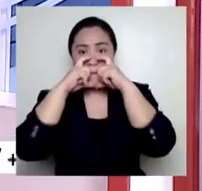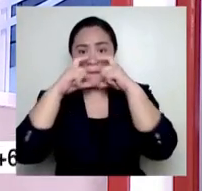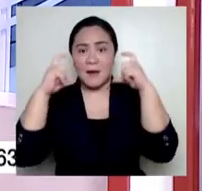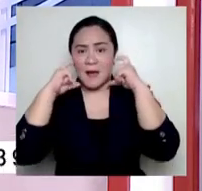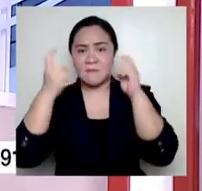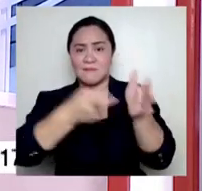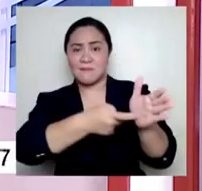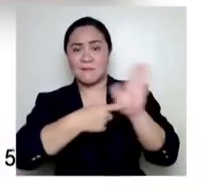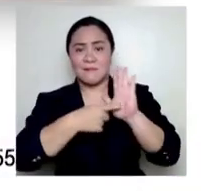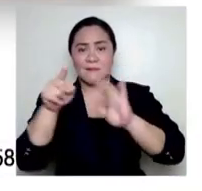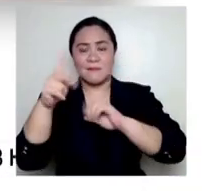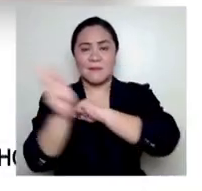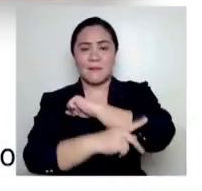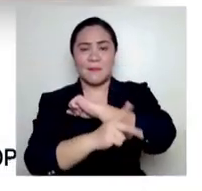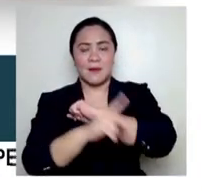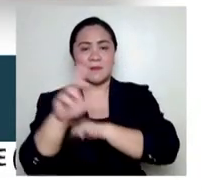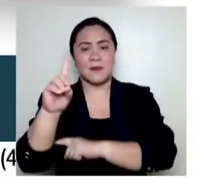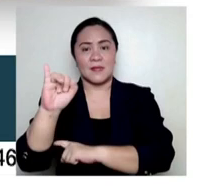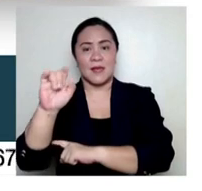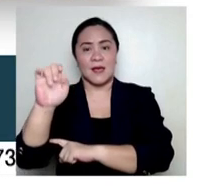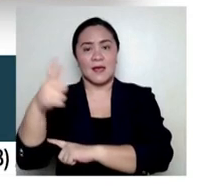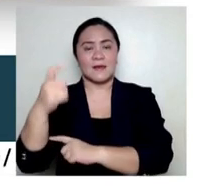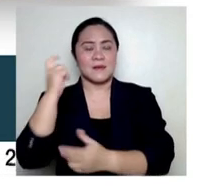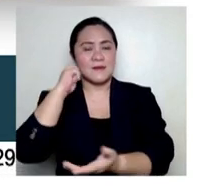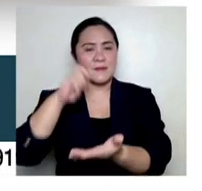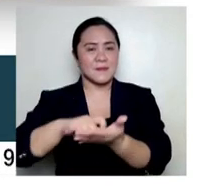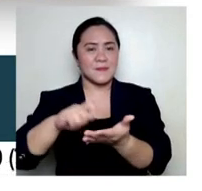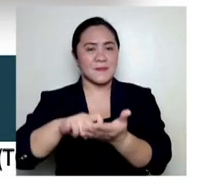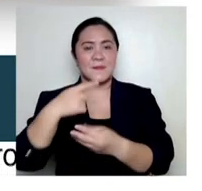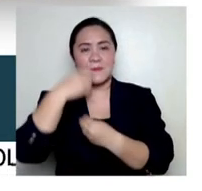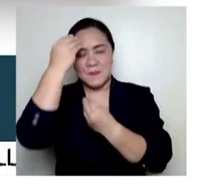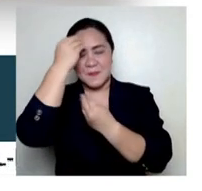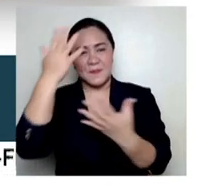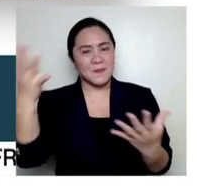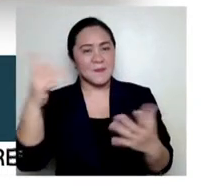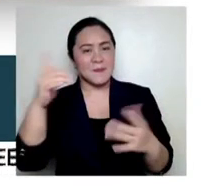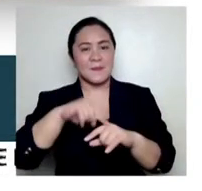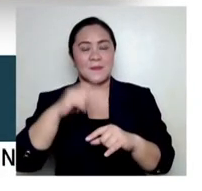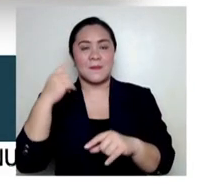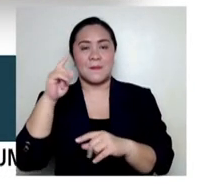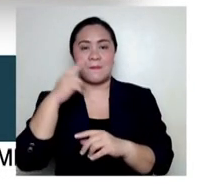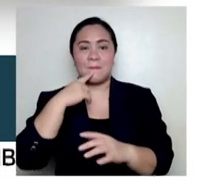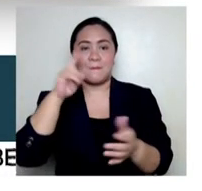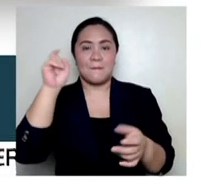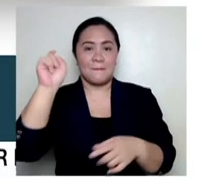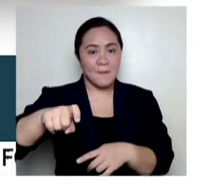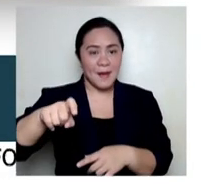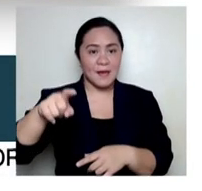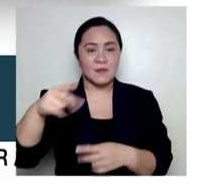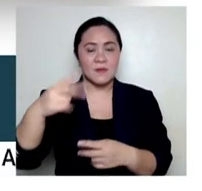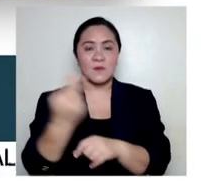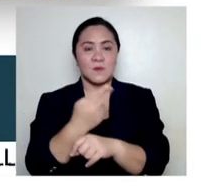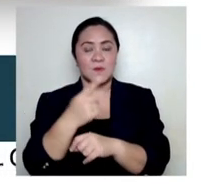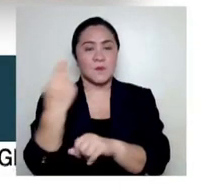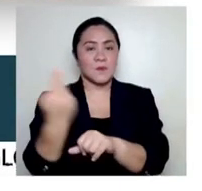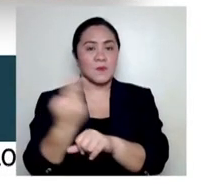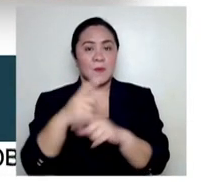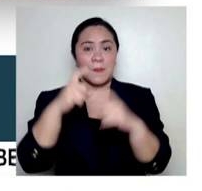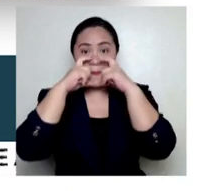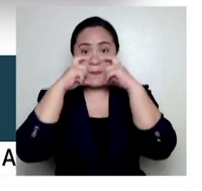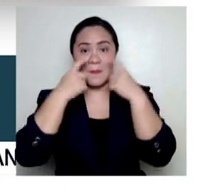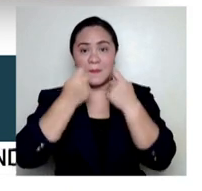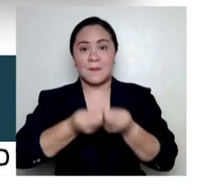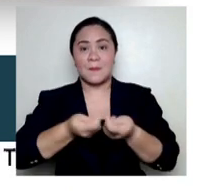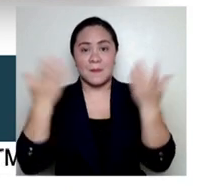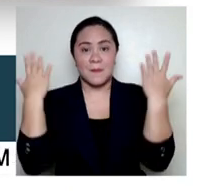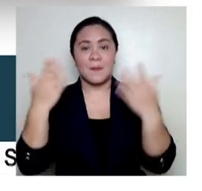province. DILG Secretary Eduardo Año said existing protocols dictate face masks can only be taken off when eating or